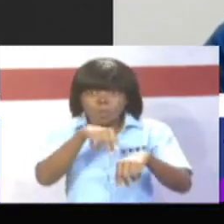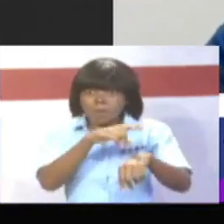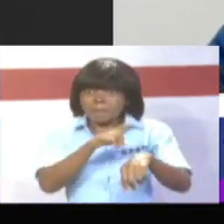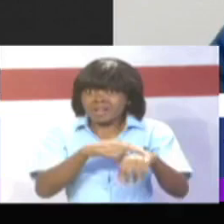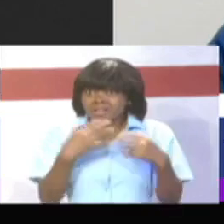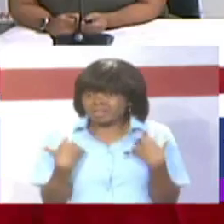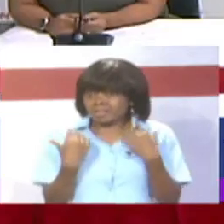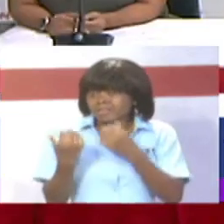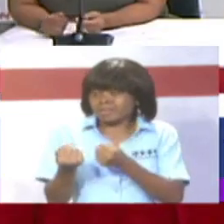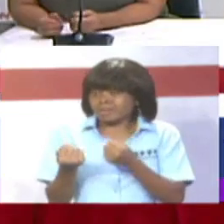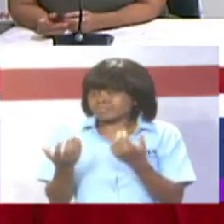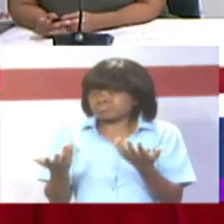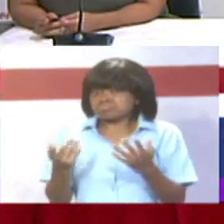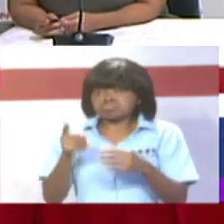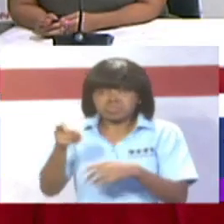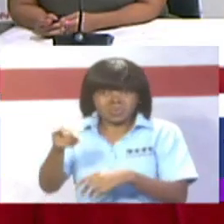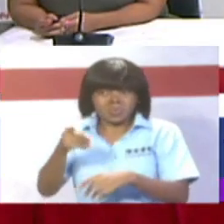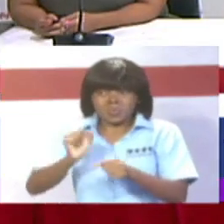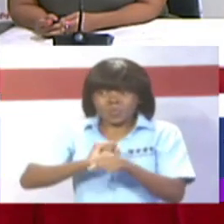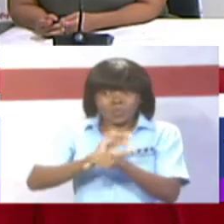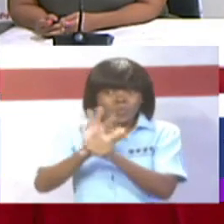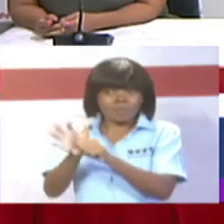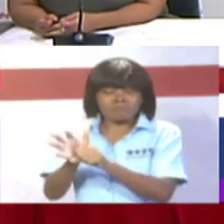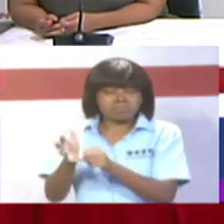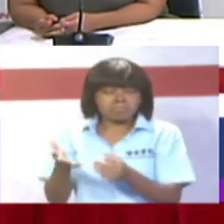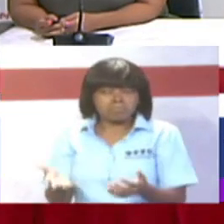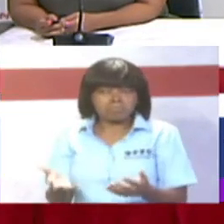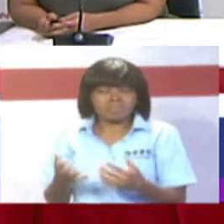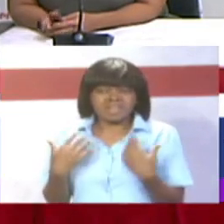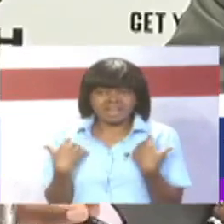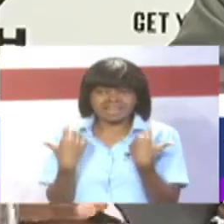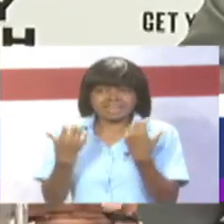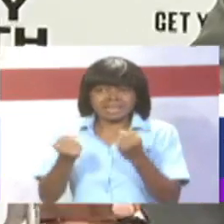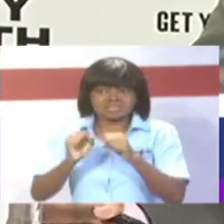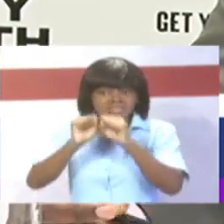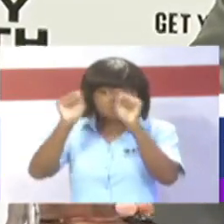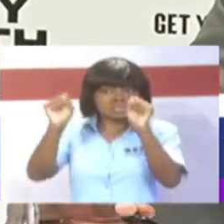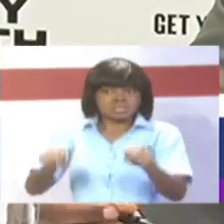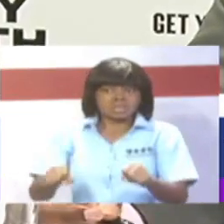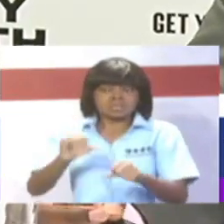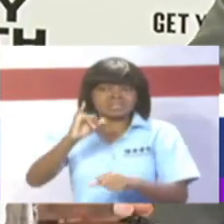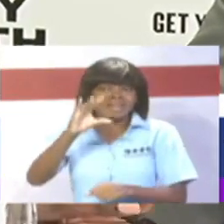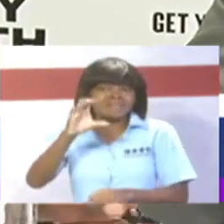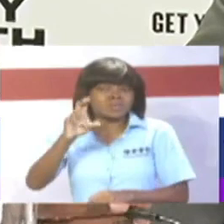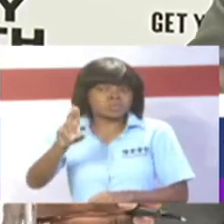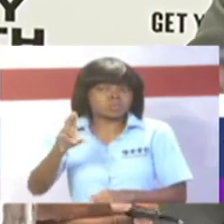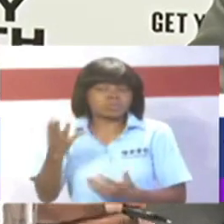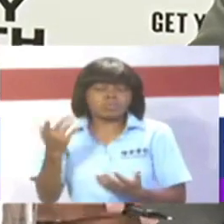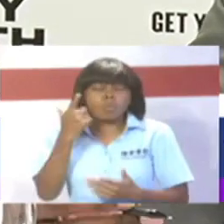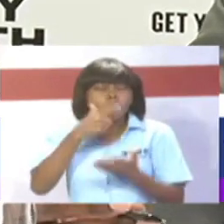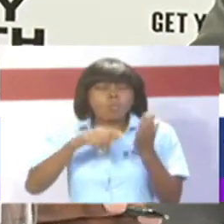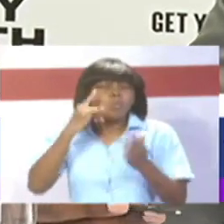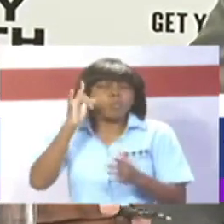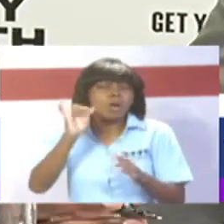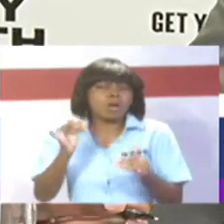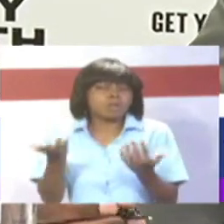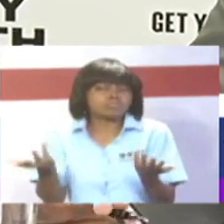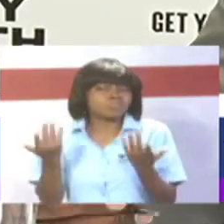Okay, so as of today, there has been an increase of a few beds within